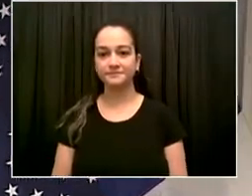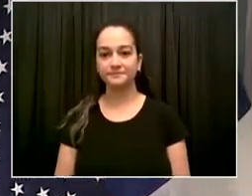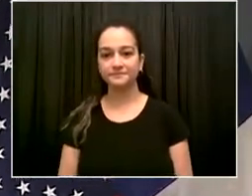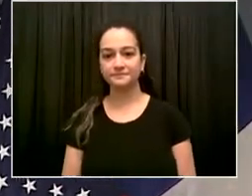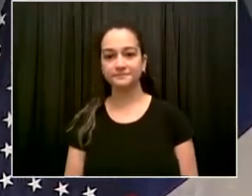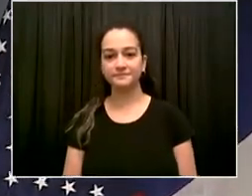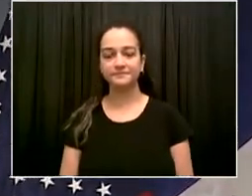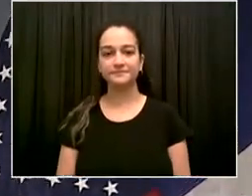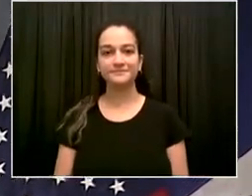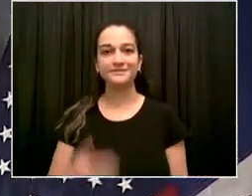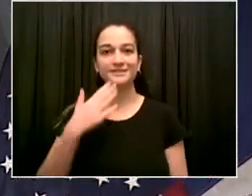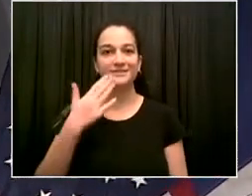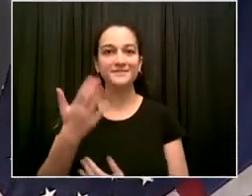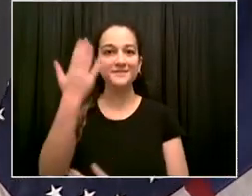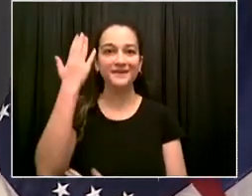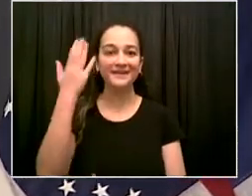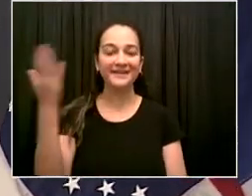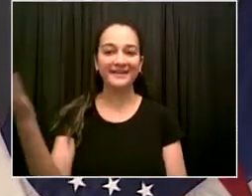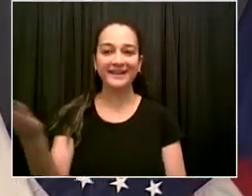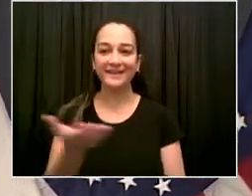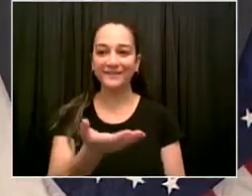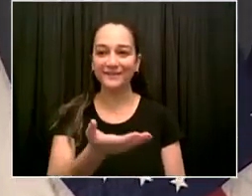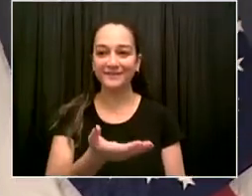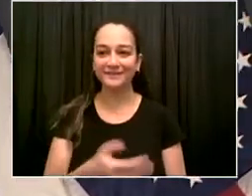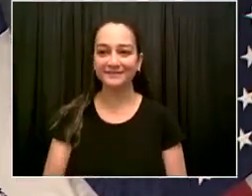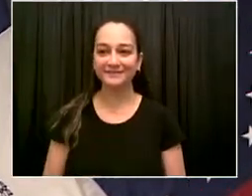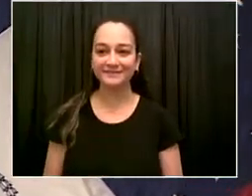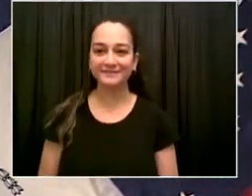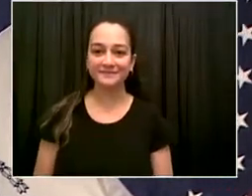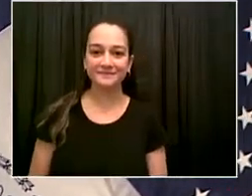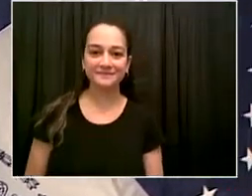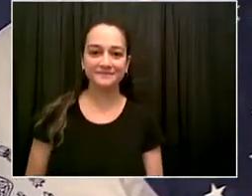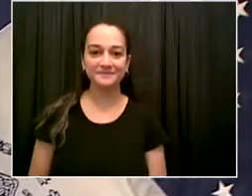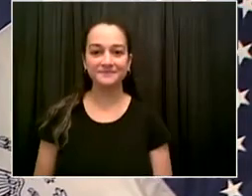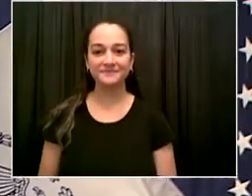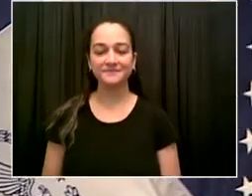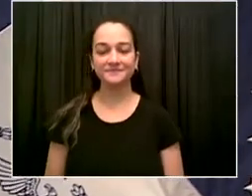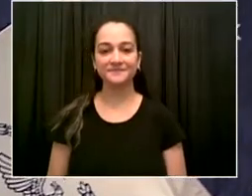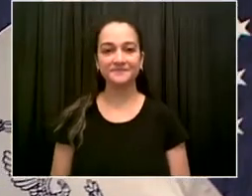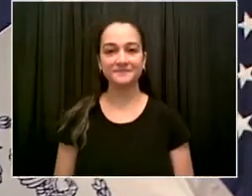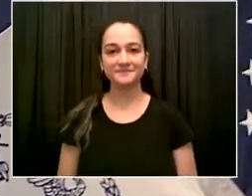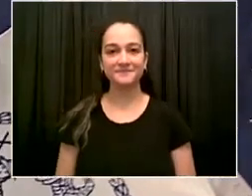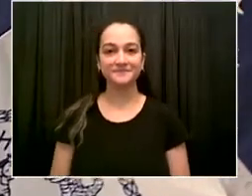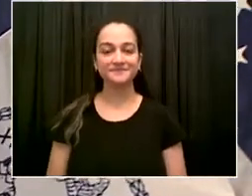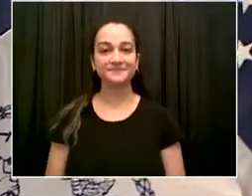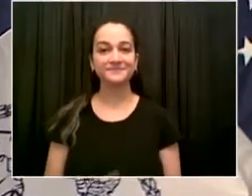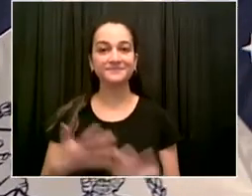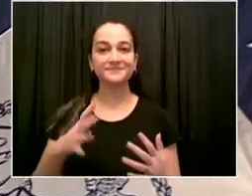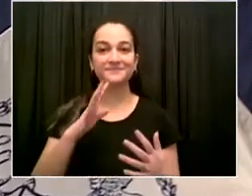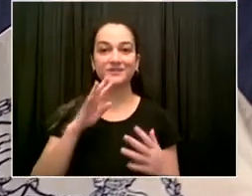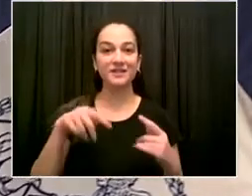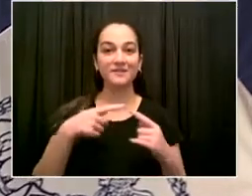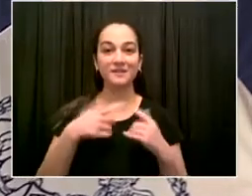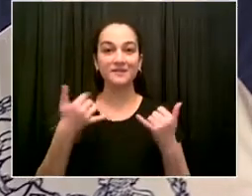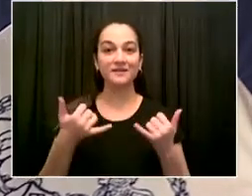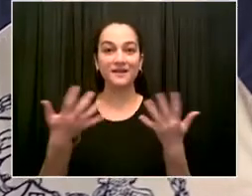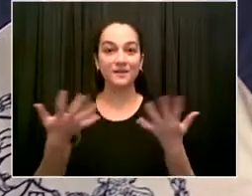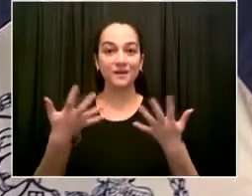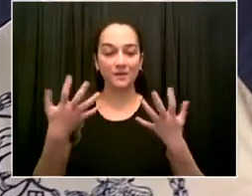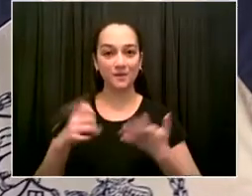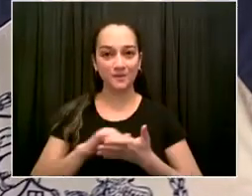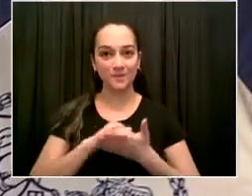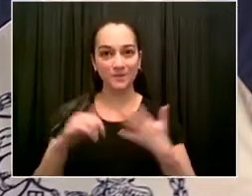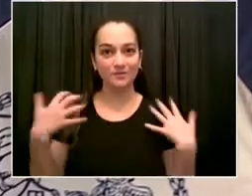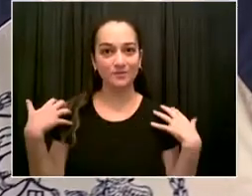Good morning, everyone. We are in the middle of a recovery. New York City is coming back. It's a recovery that's strong.